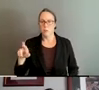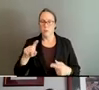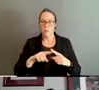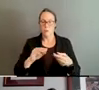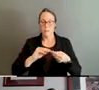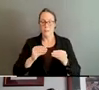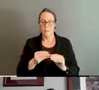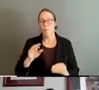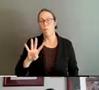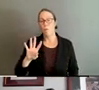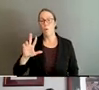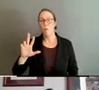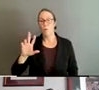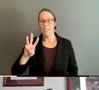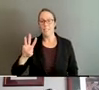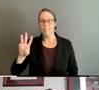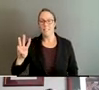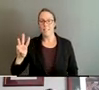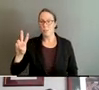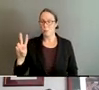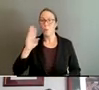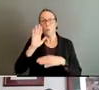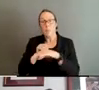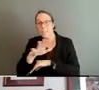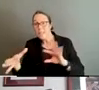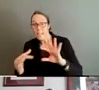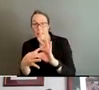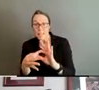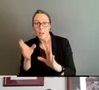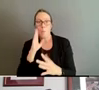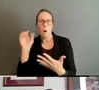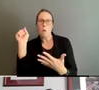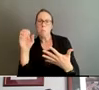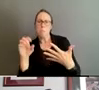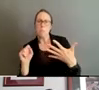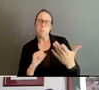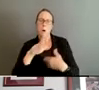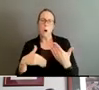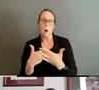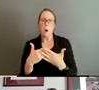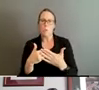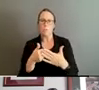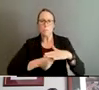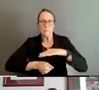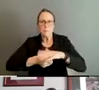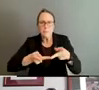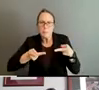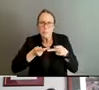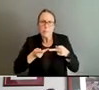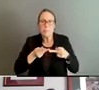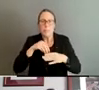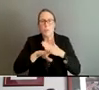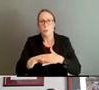43362, and you'll receive a link that gives you an update of the shelters that are in your particular area. And